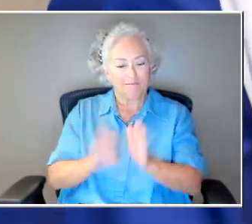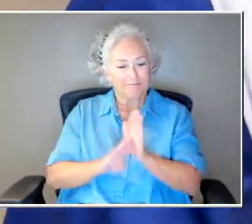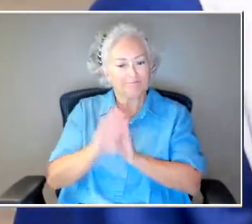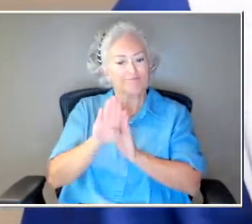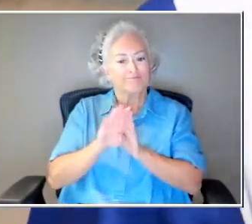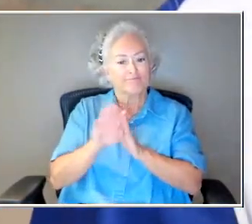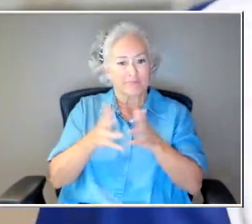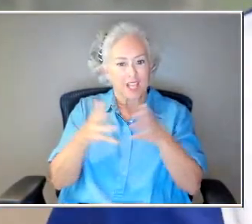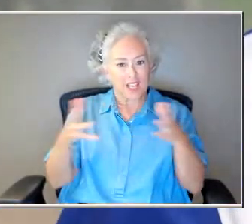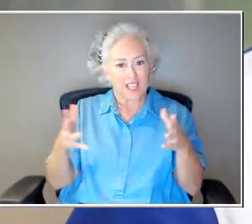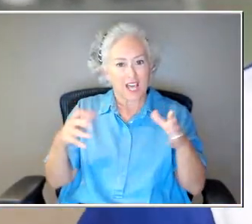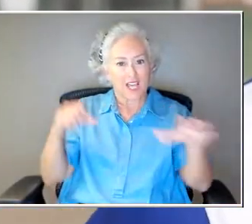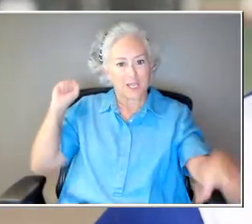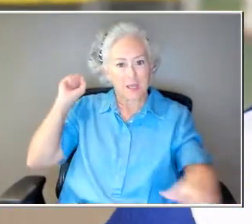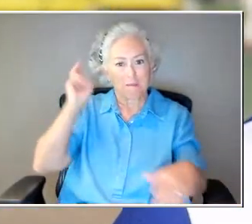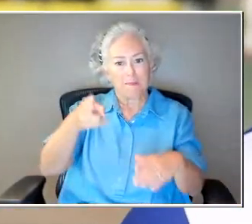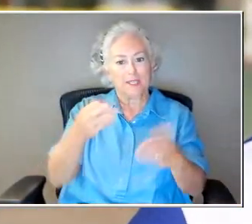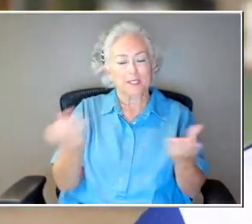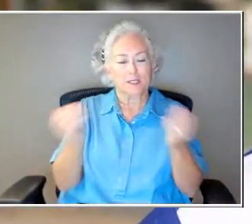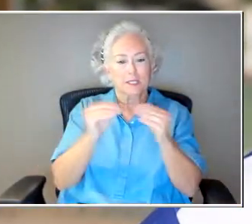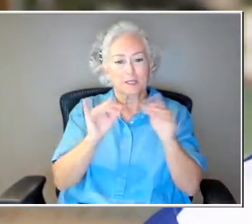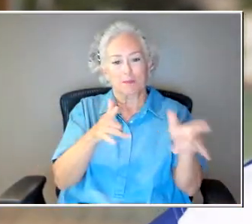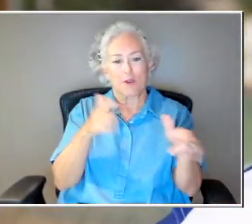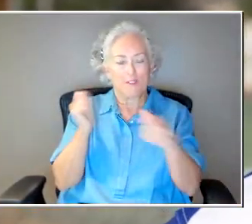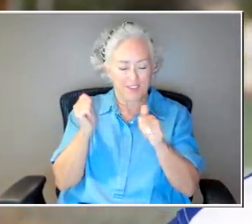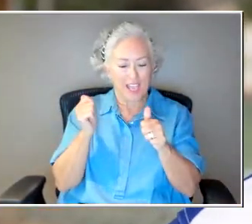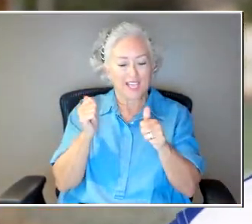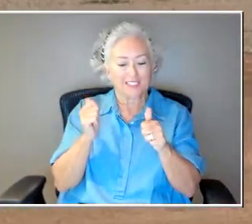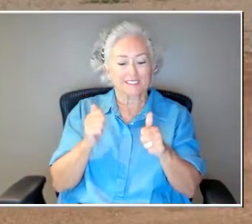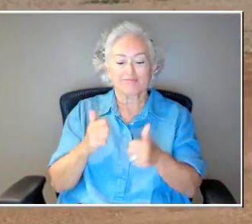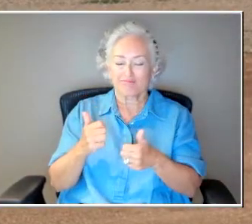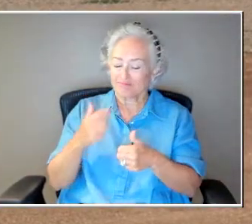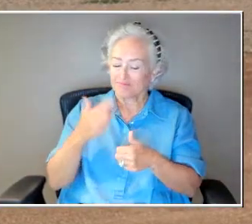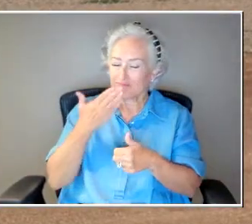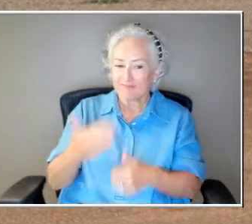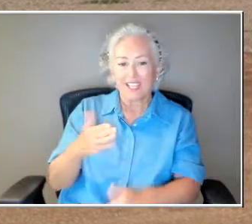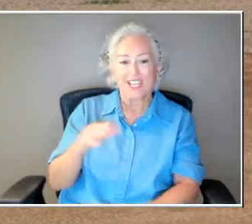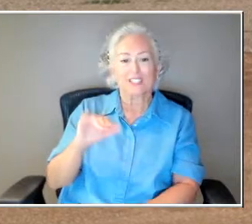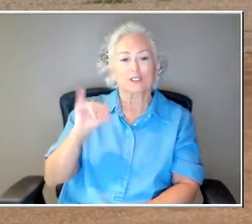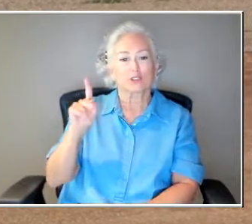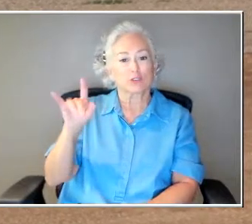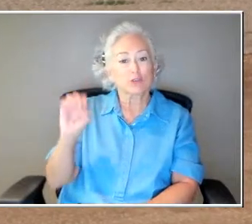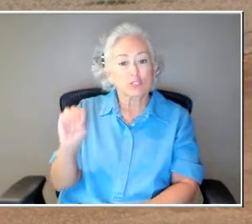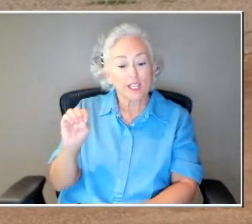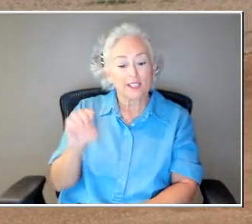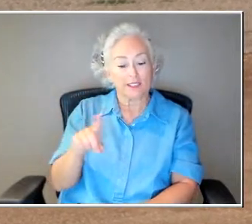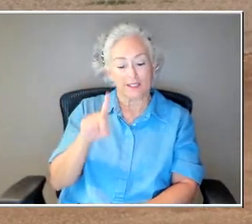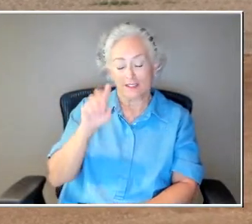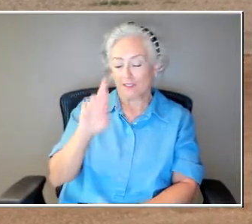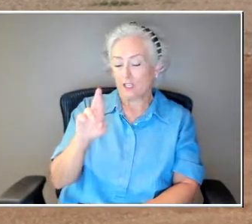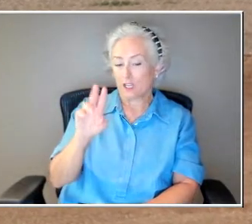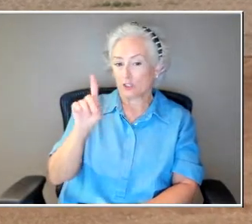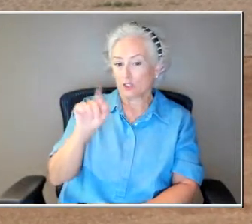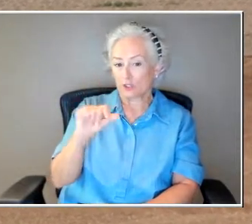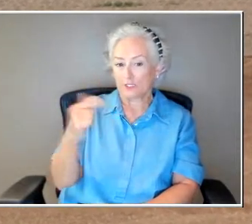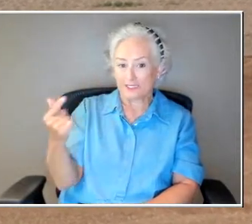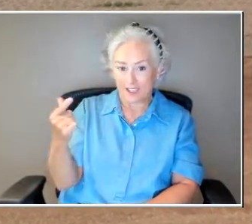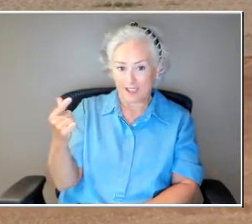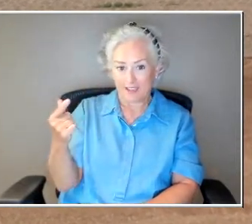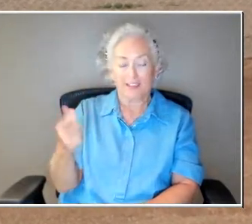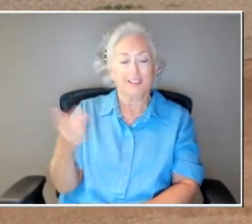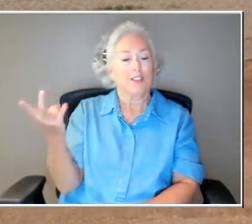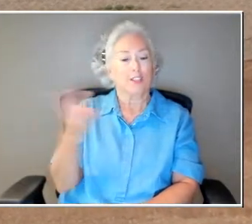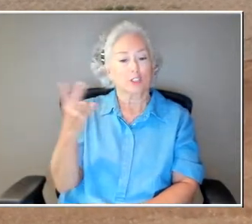Dr. Dagg and Jake for his comeback. They were more than just medical professionals. They were fans in the stands,